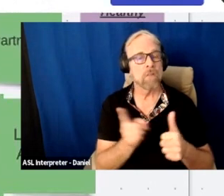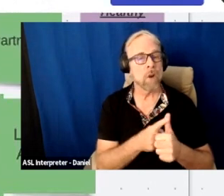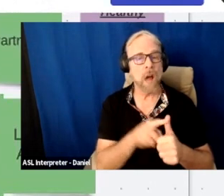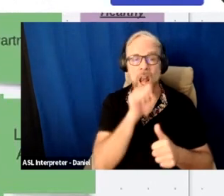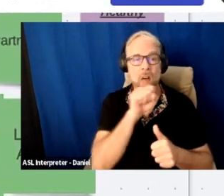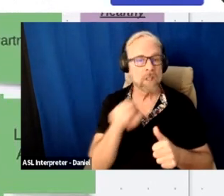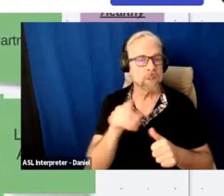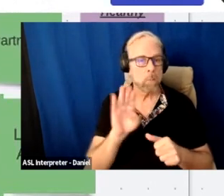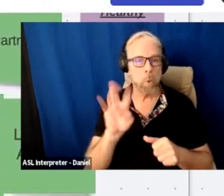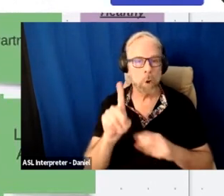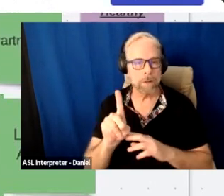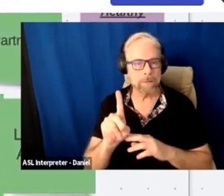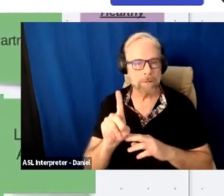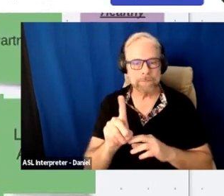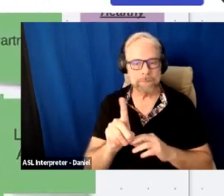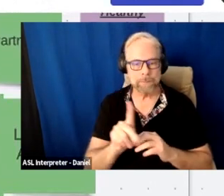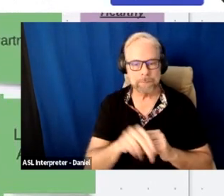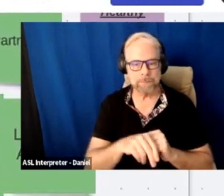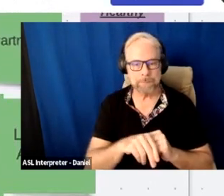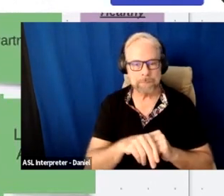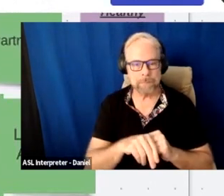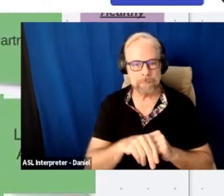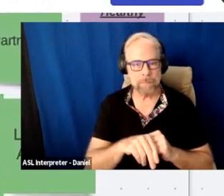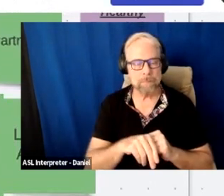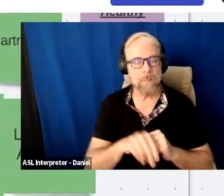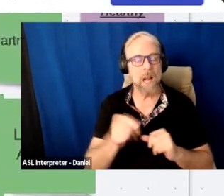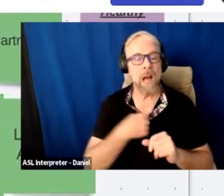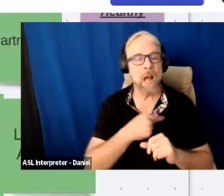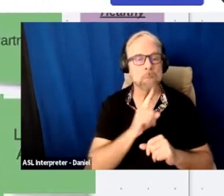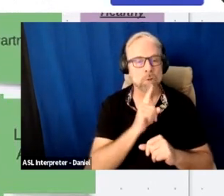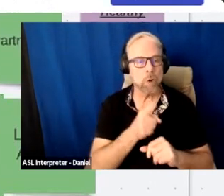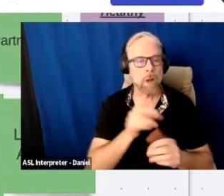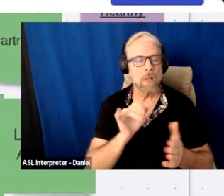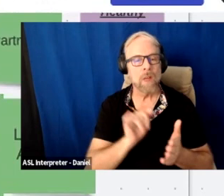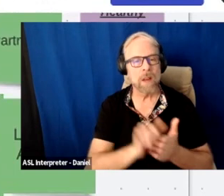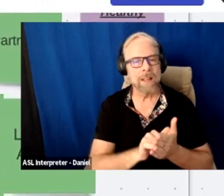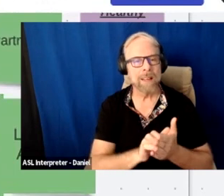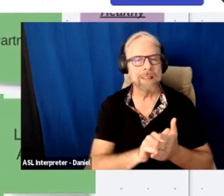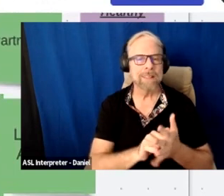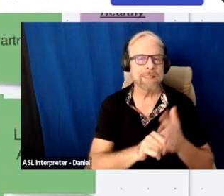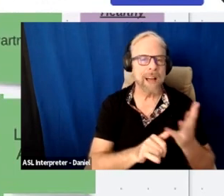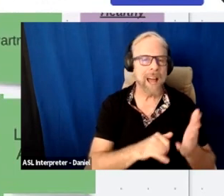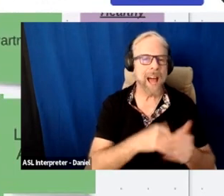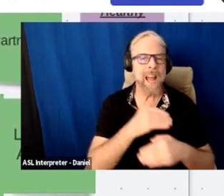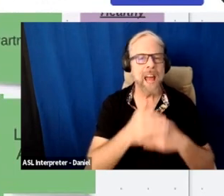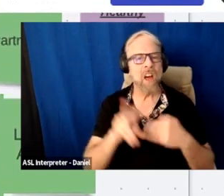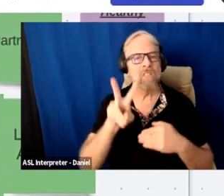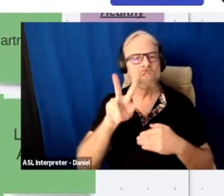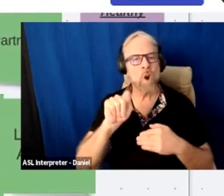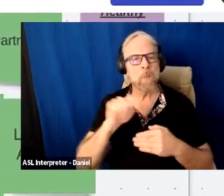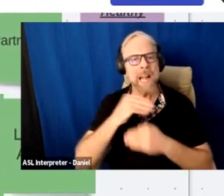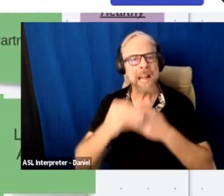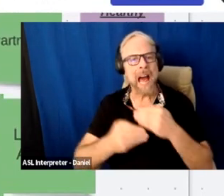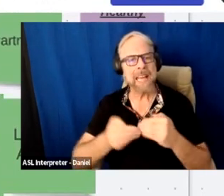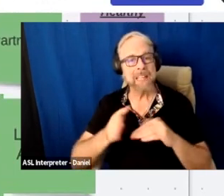all, I love this board, and I'm sure that it's the kindness, the Vermont kindness on this